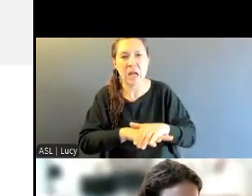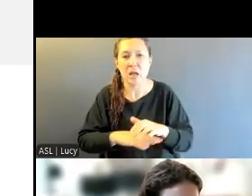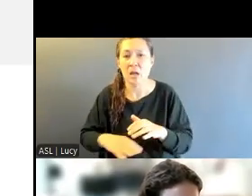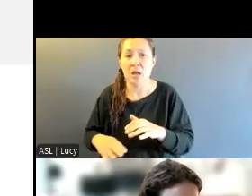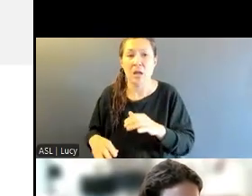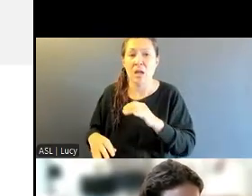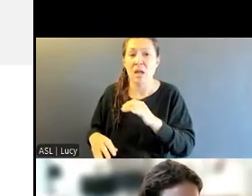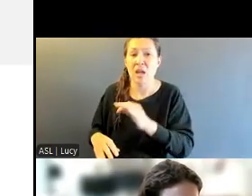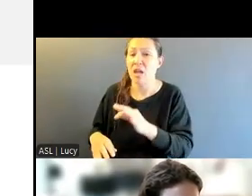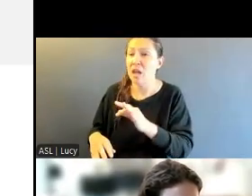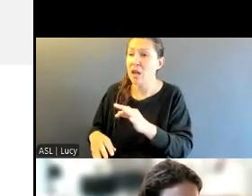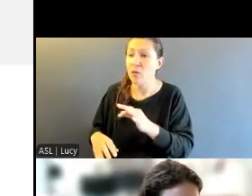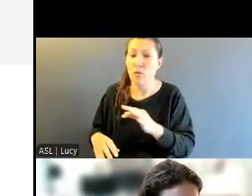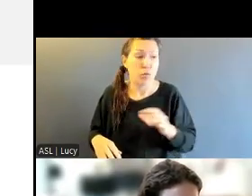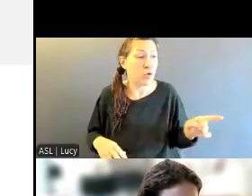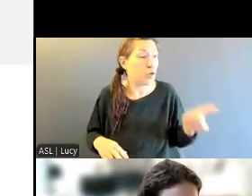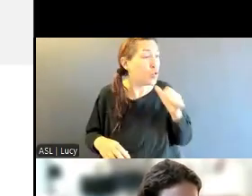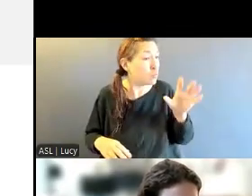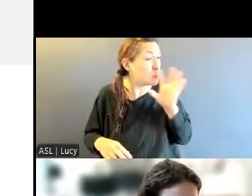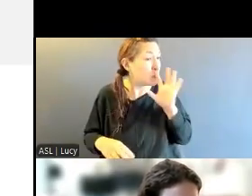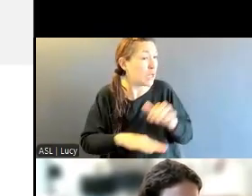go.